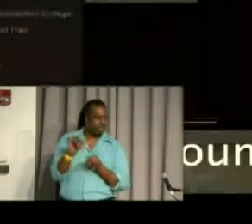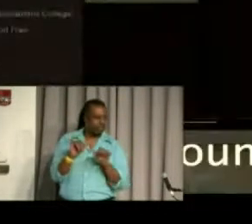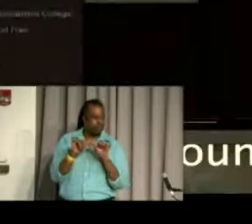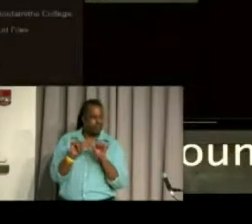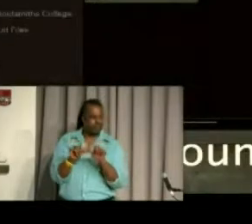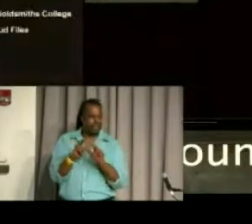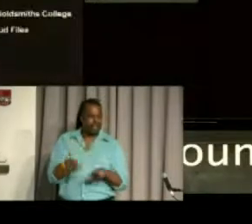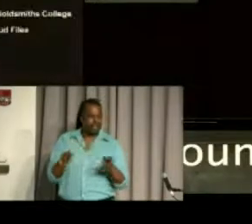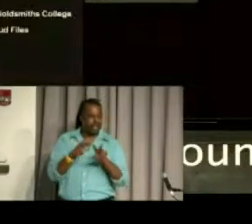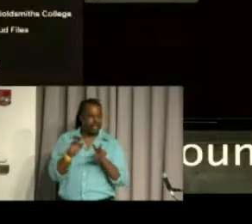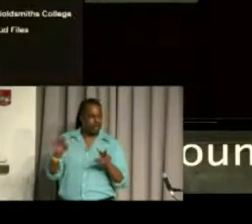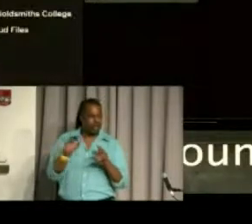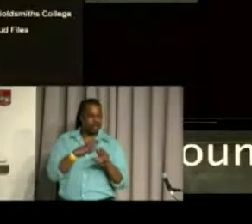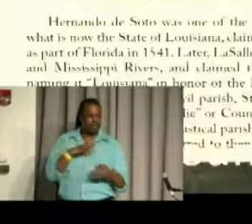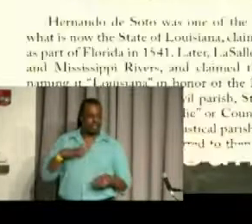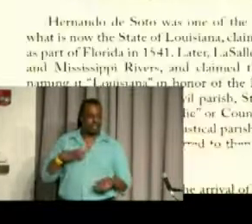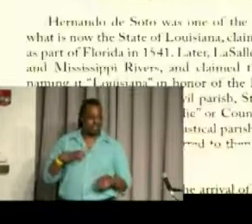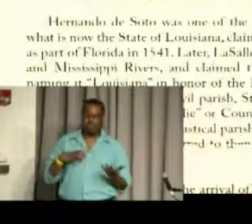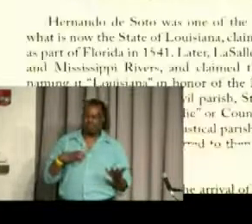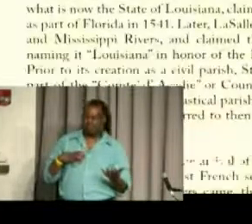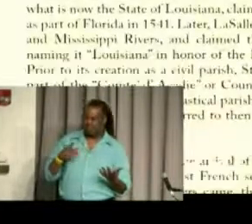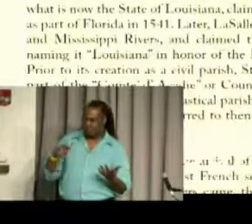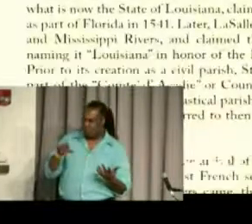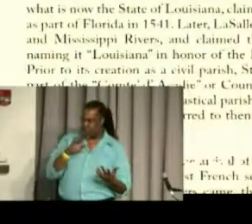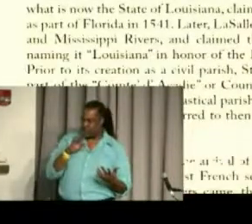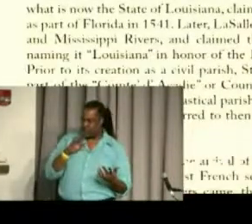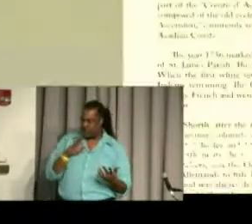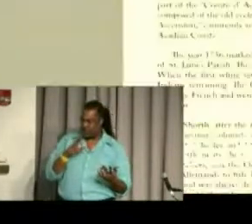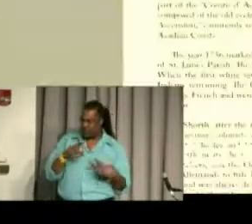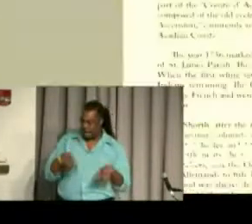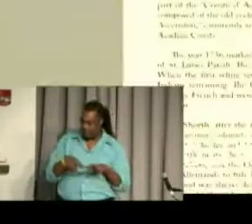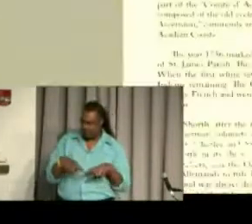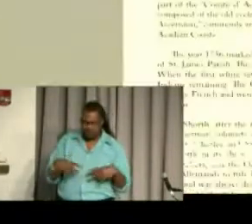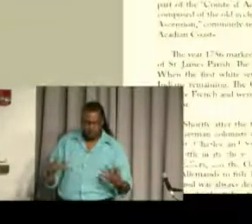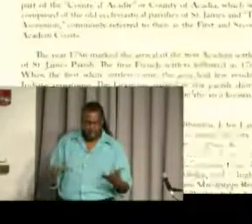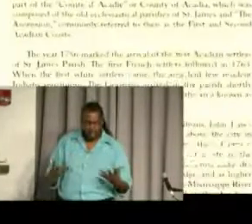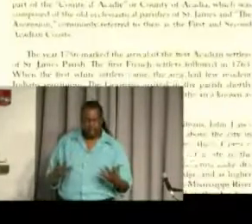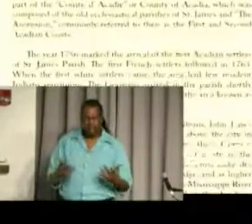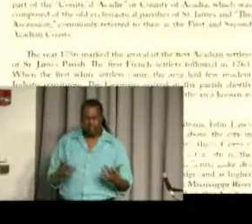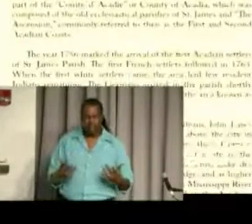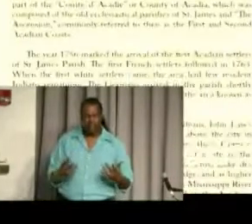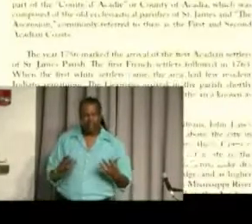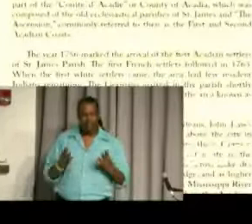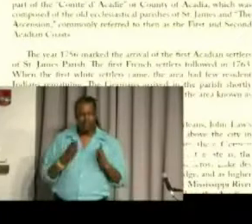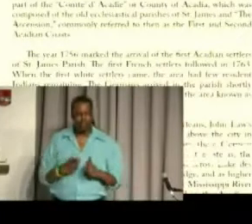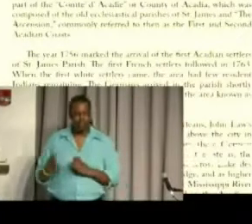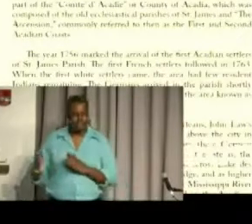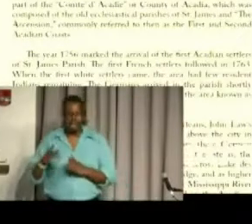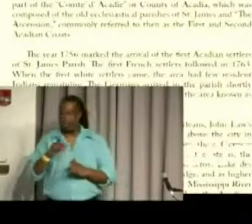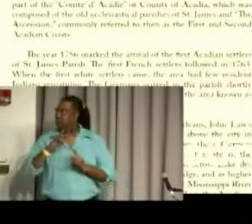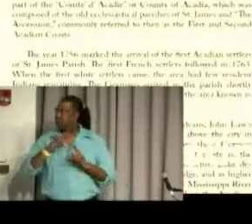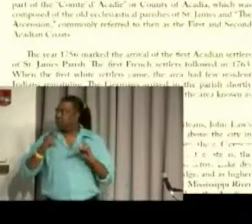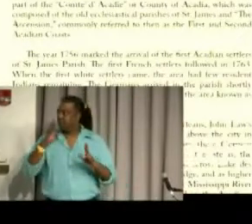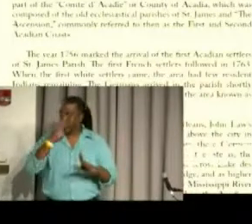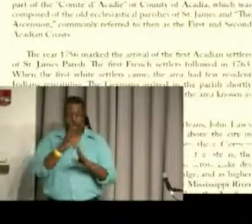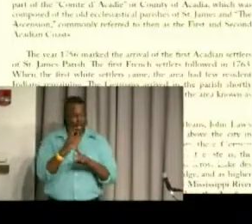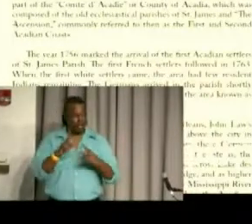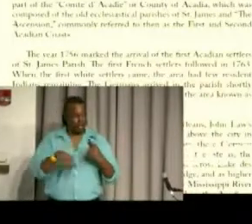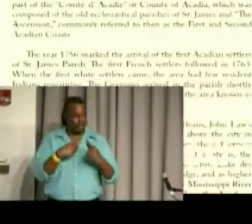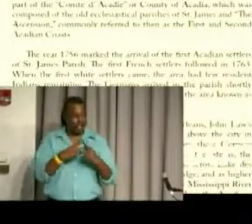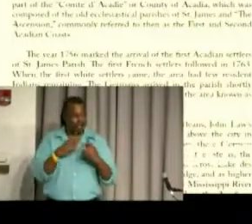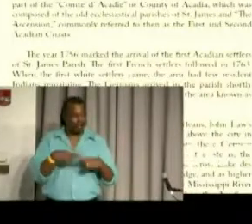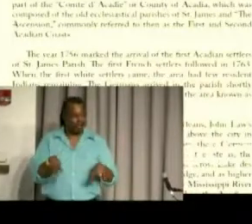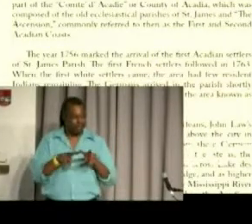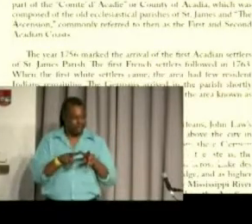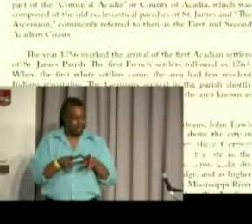citizens. Now, we might ask, what are those values? Well, the plan is, again, very direct about what those values are. On the